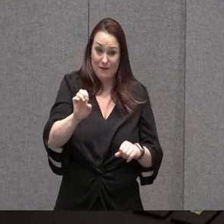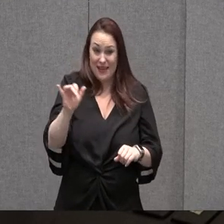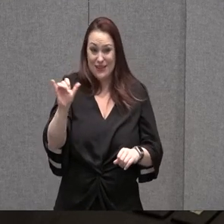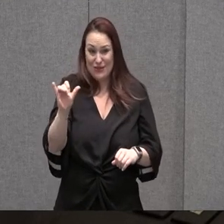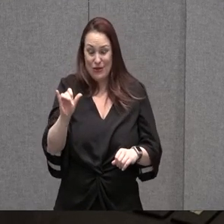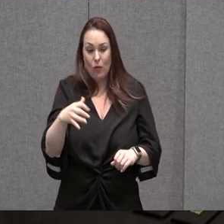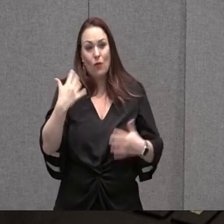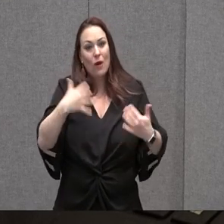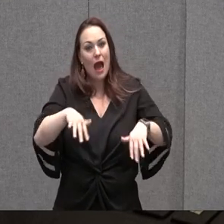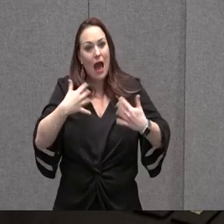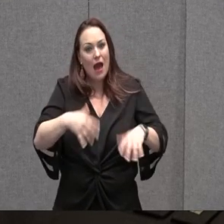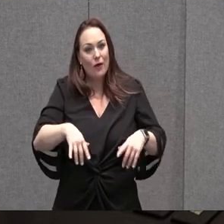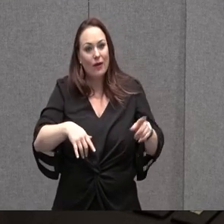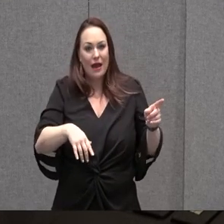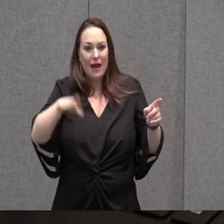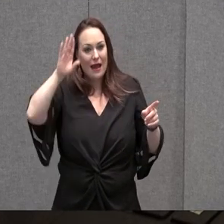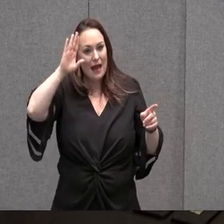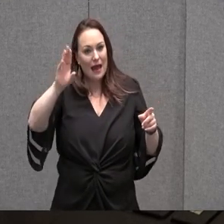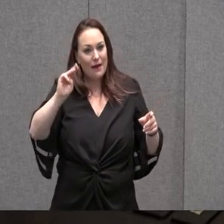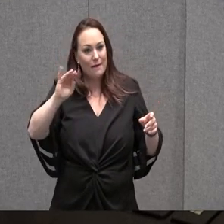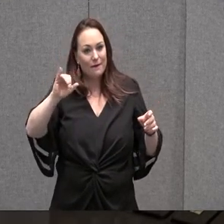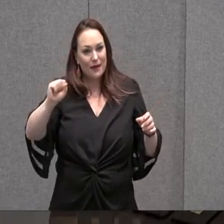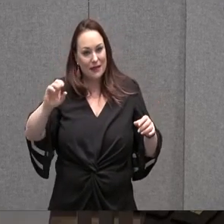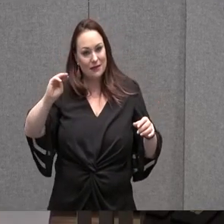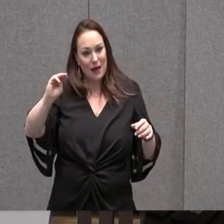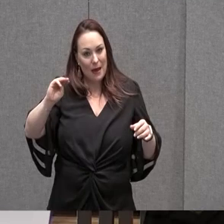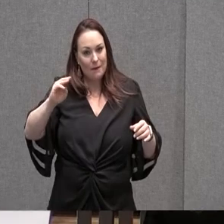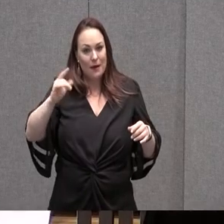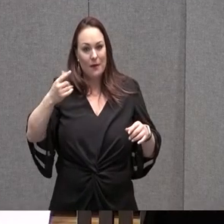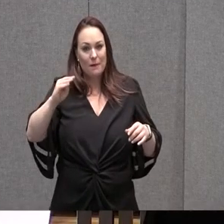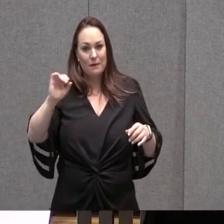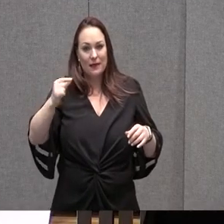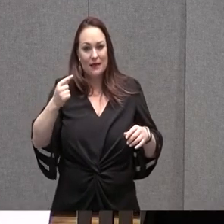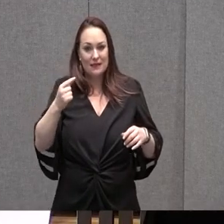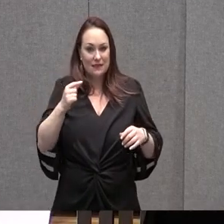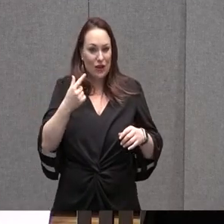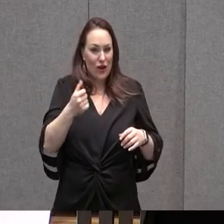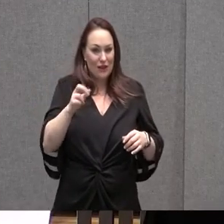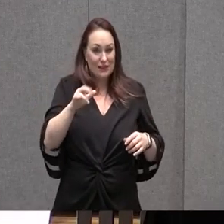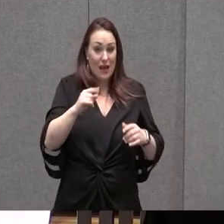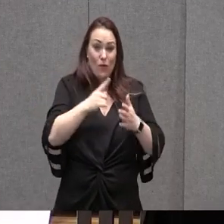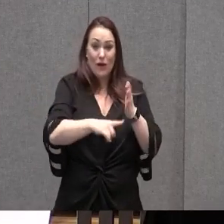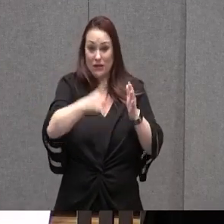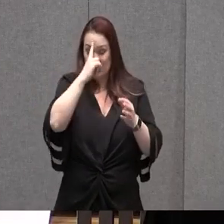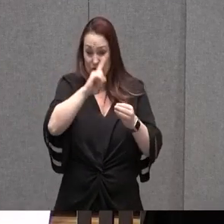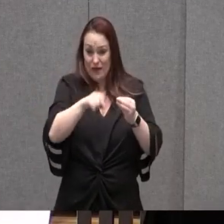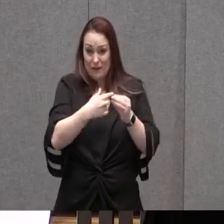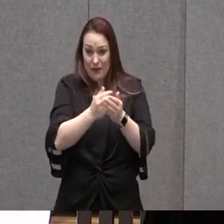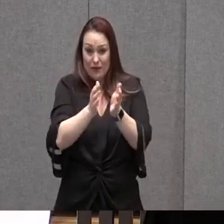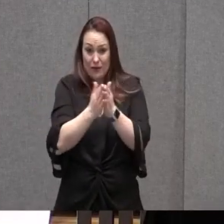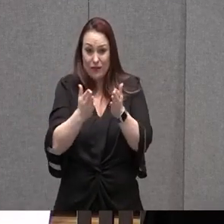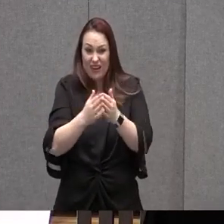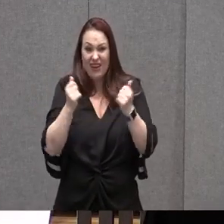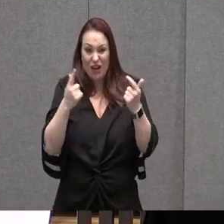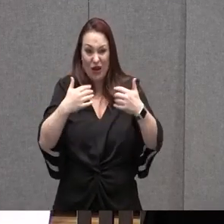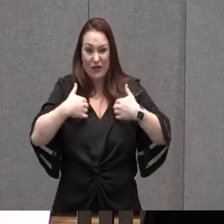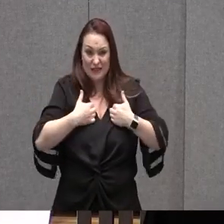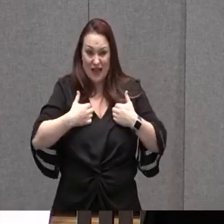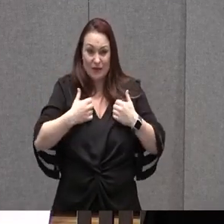Wow. Hey, Miss Martindale and Miss Garcia, what did you guys think of that book and all those animals and all those